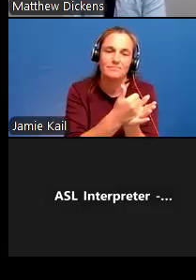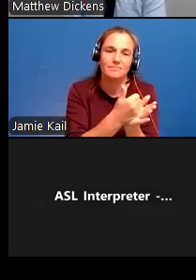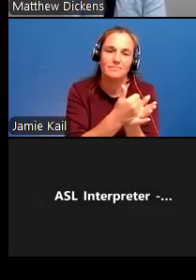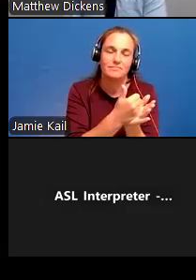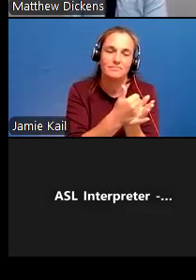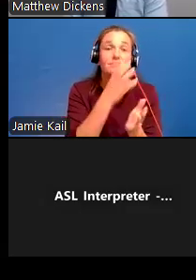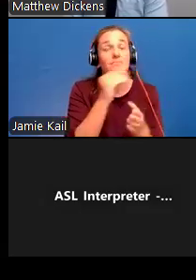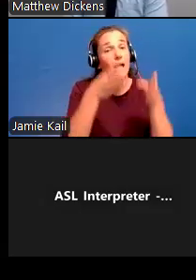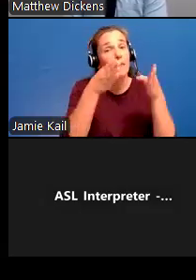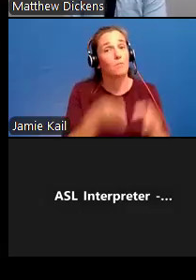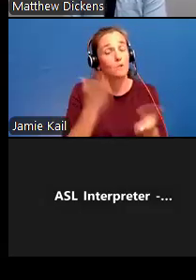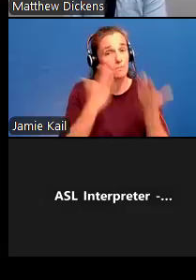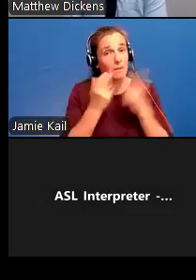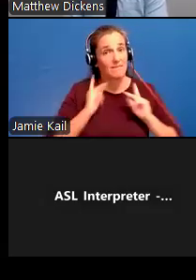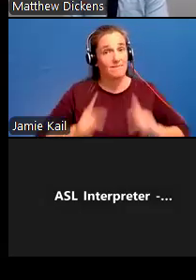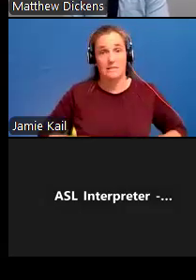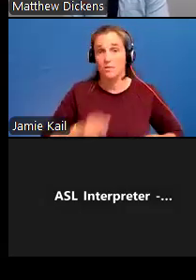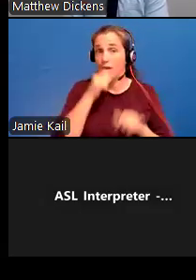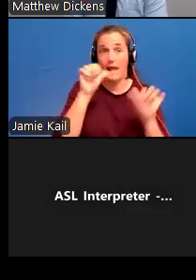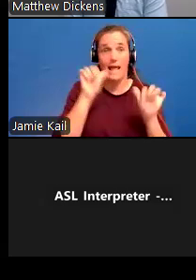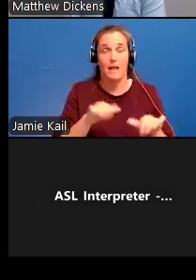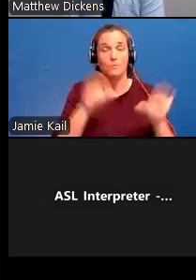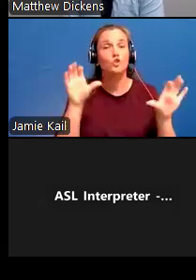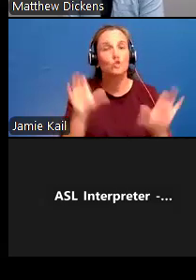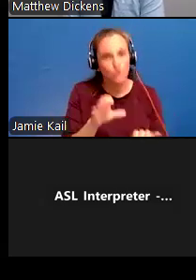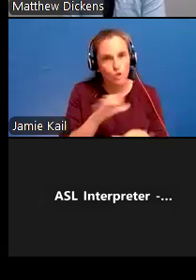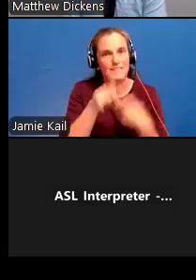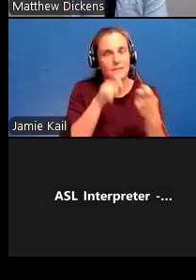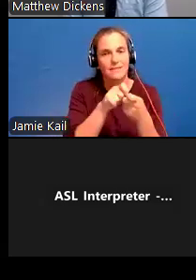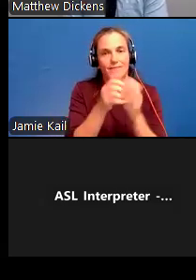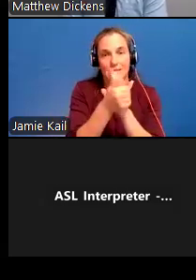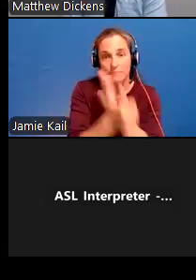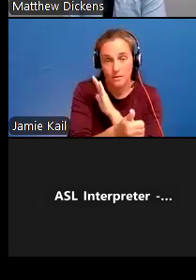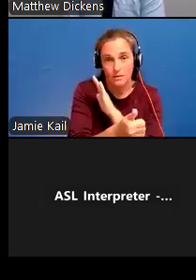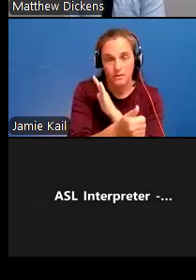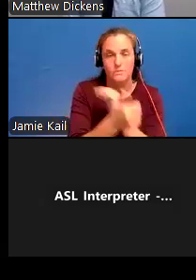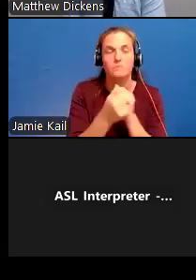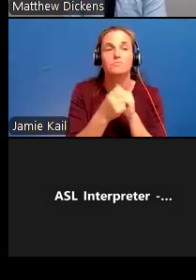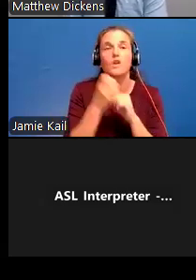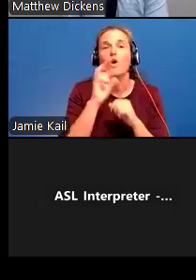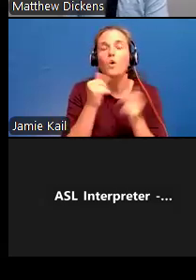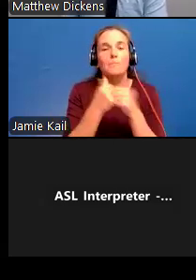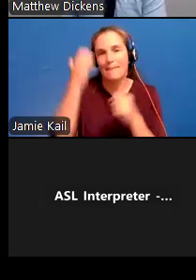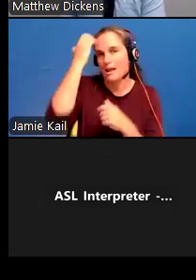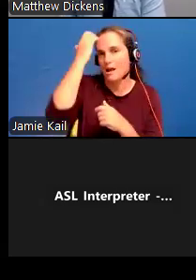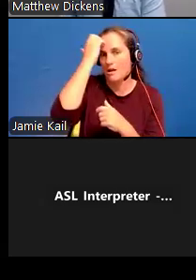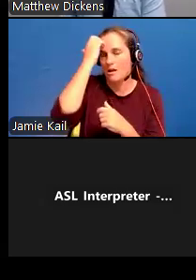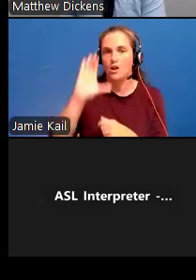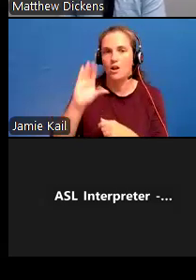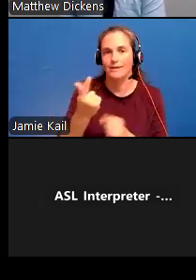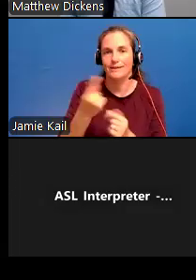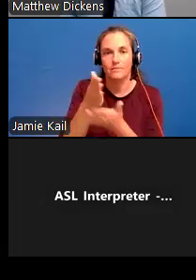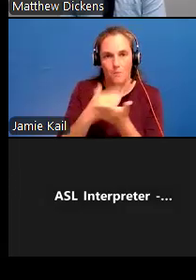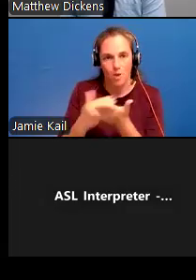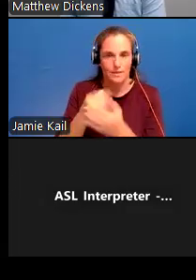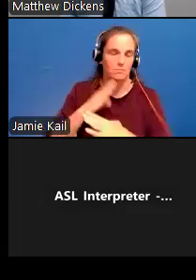An individual may be physically unable to do certain things, or there can also be a cognitive component that prevents